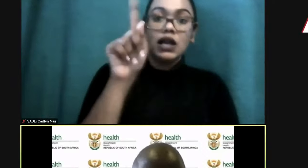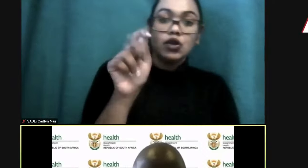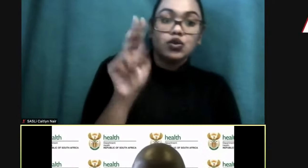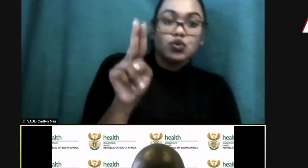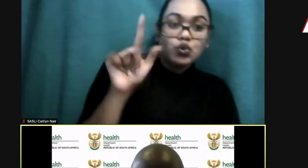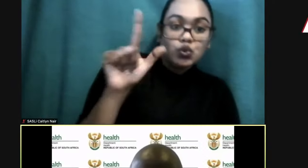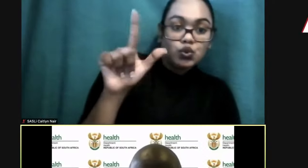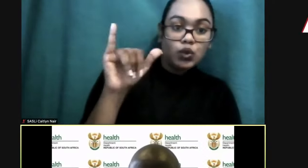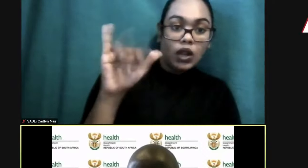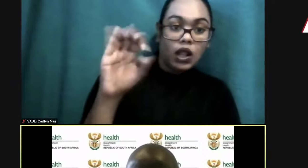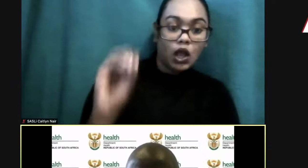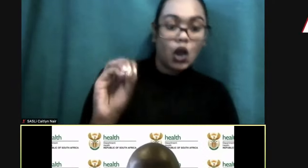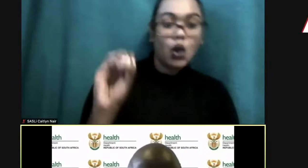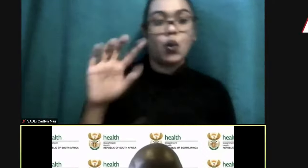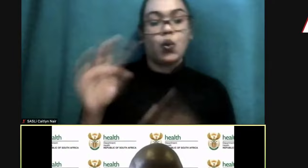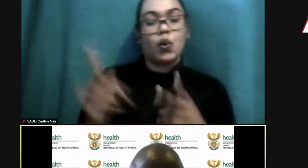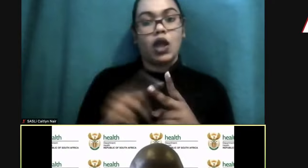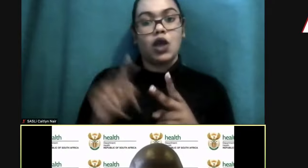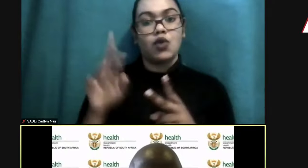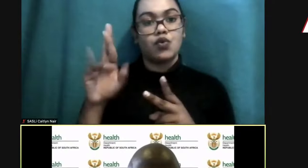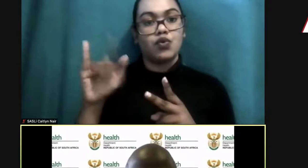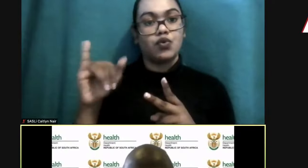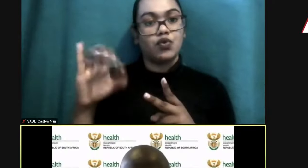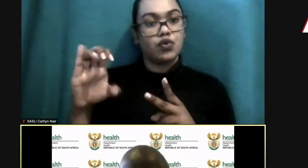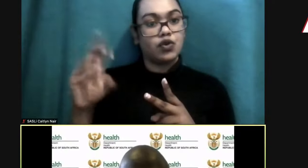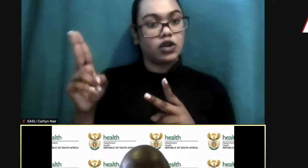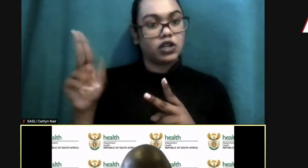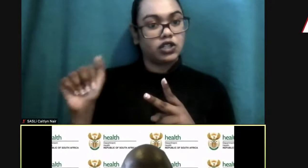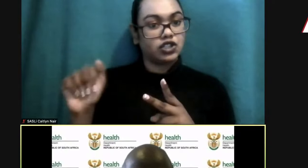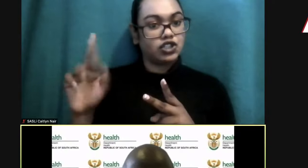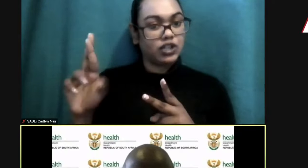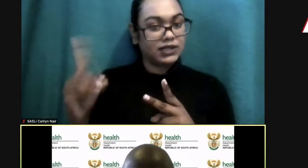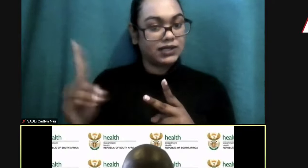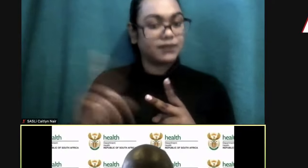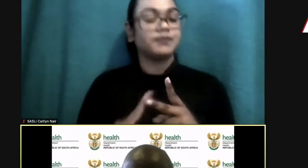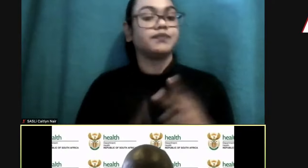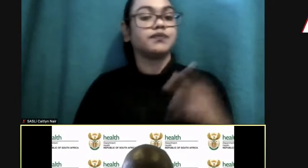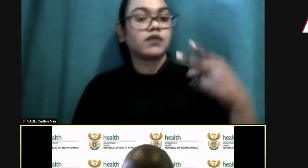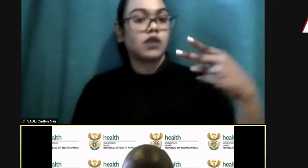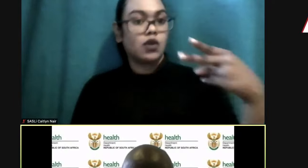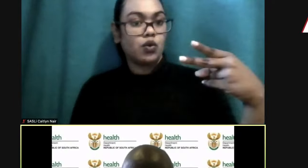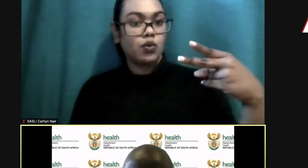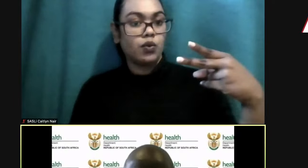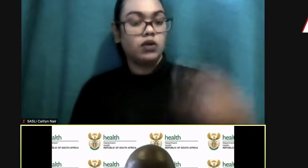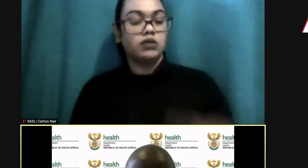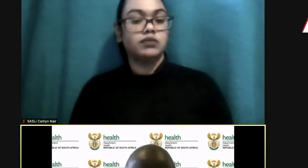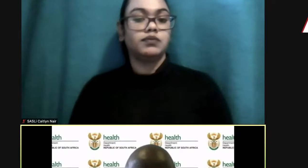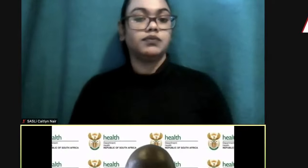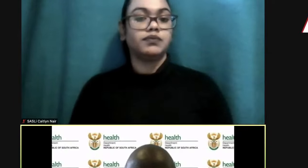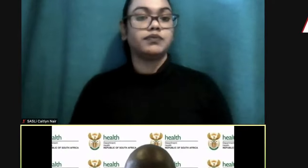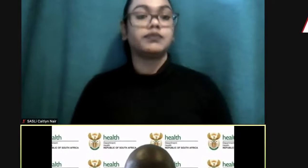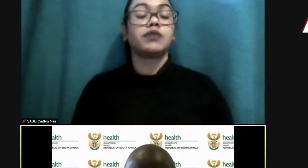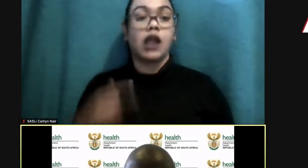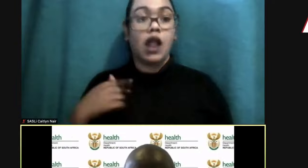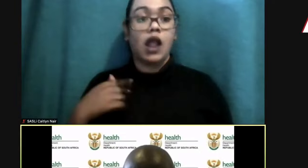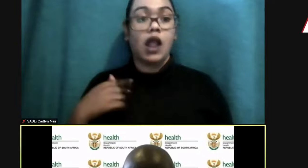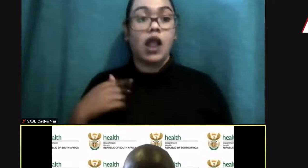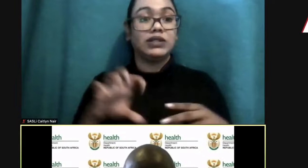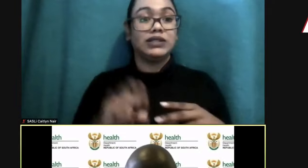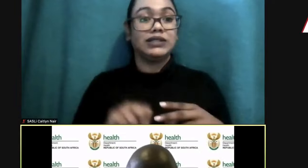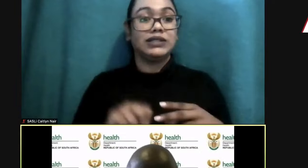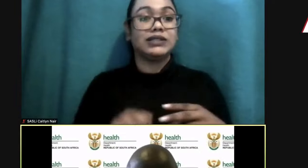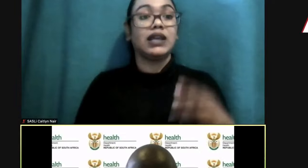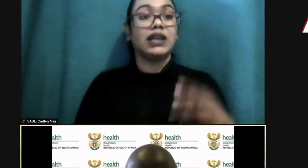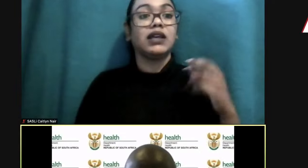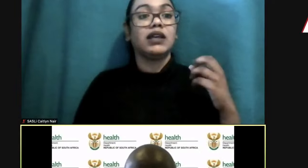Tulio and Richard. I'm going to take, as the Minister has already said, I'm going to take only to the maximum of 2 batch of